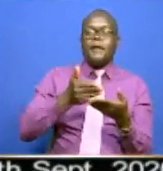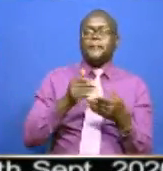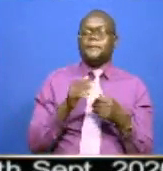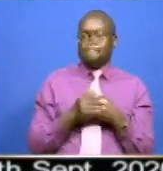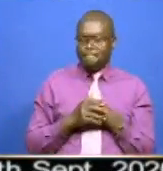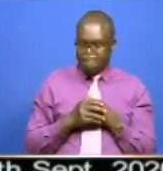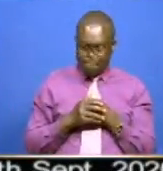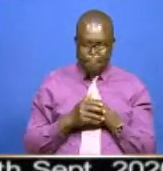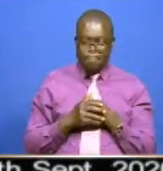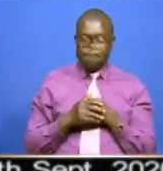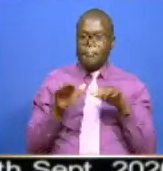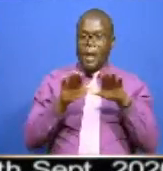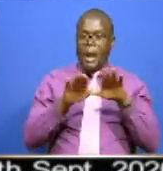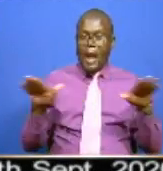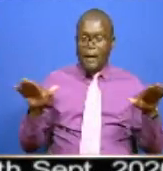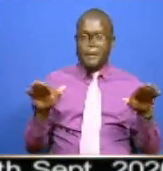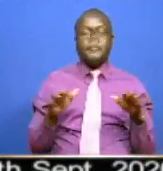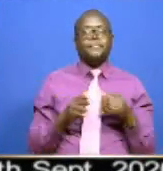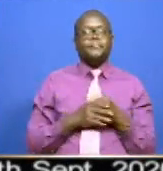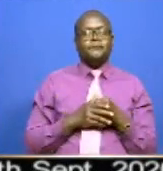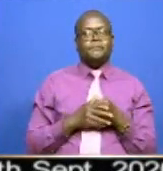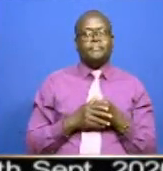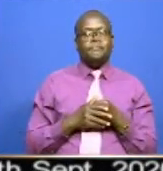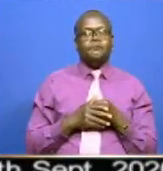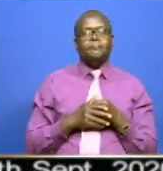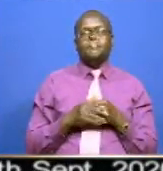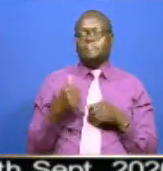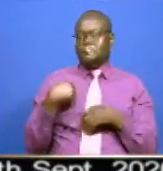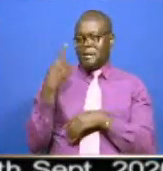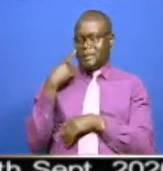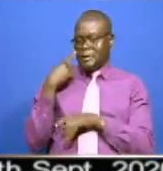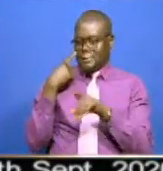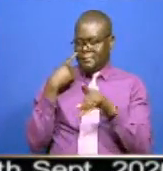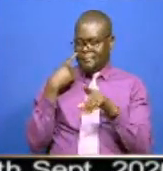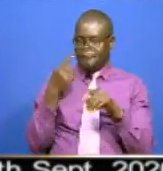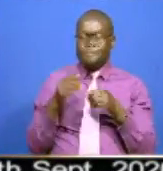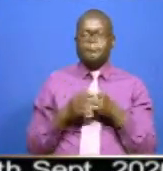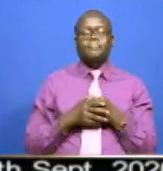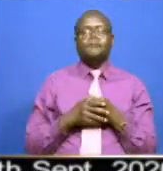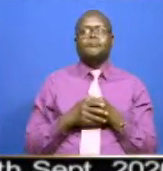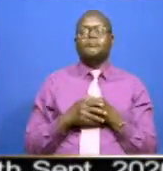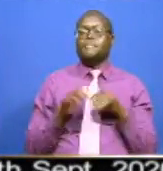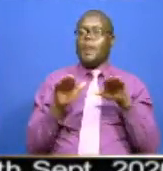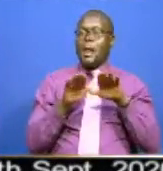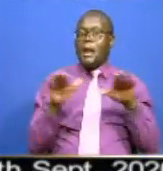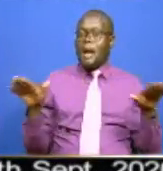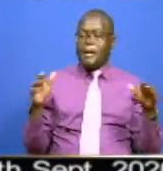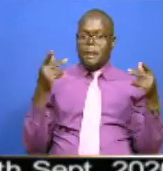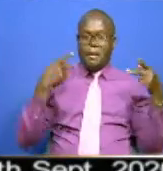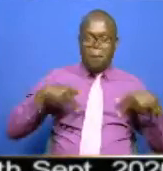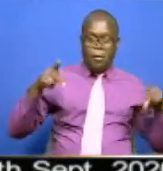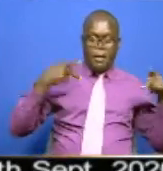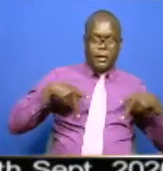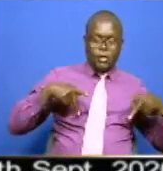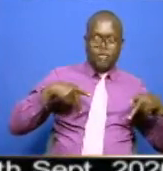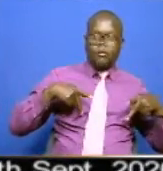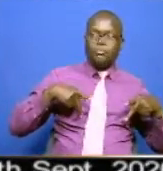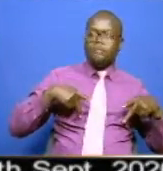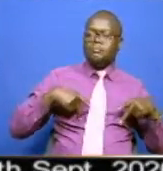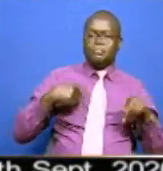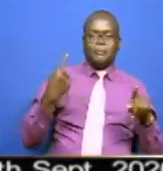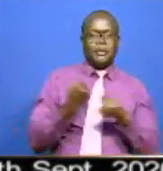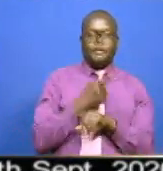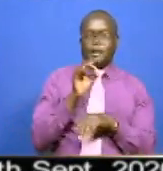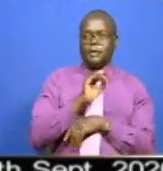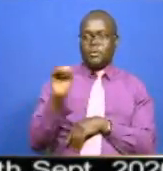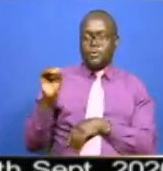which is land mass. According to me, Honorable Speaker, landmass and population, there's no difference between